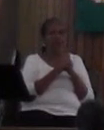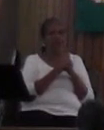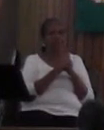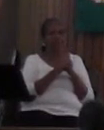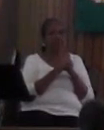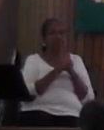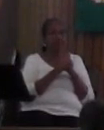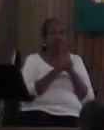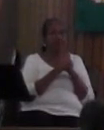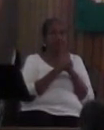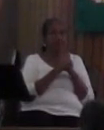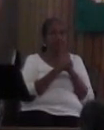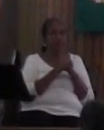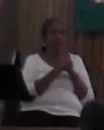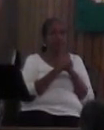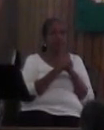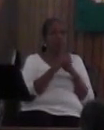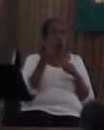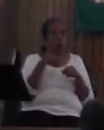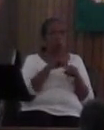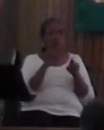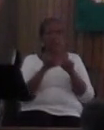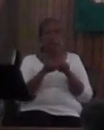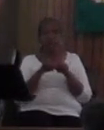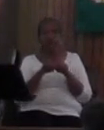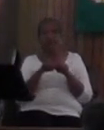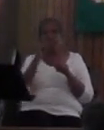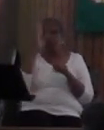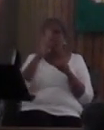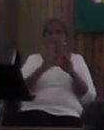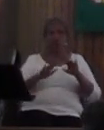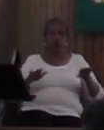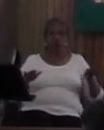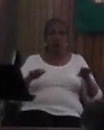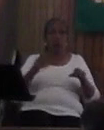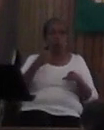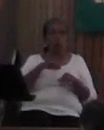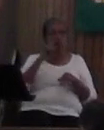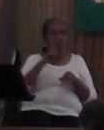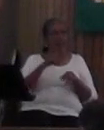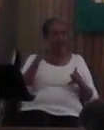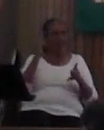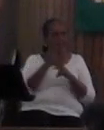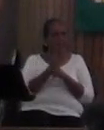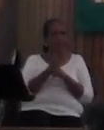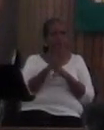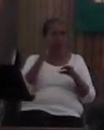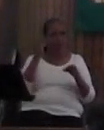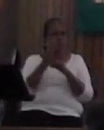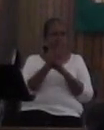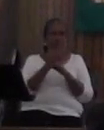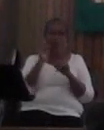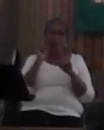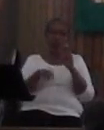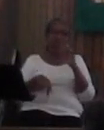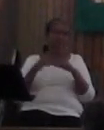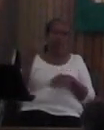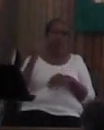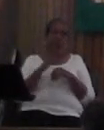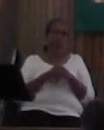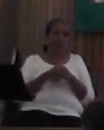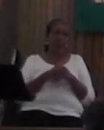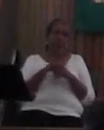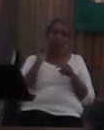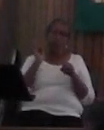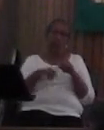because we as children of God must keep the faith. We can't give up. We